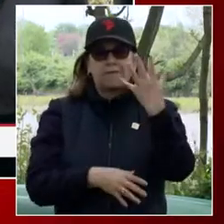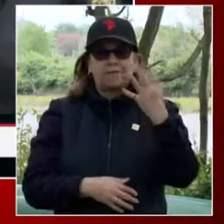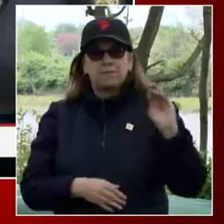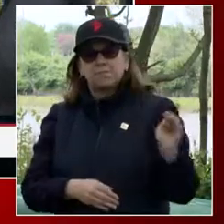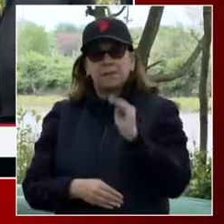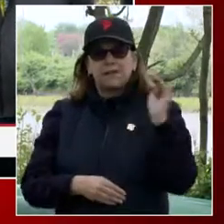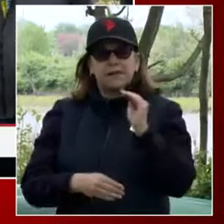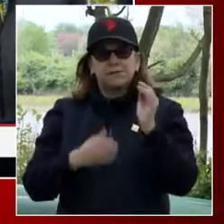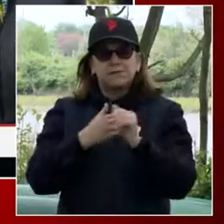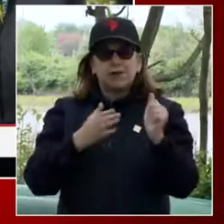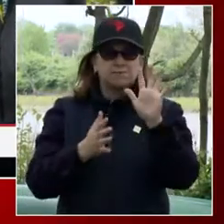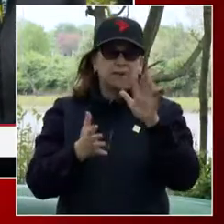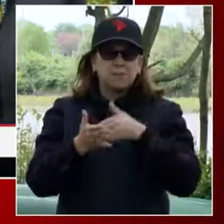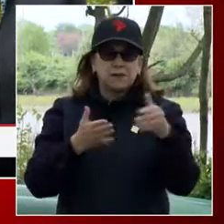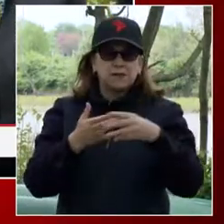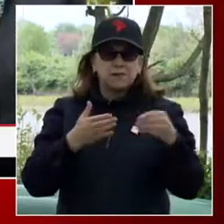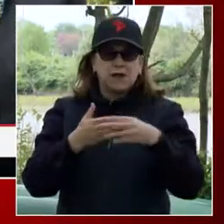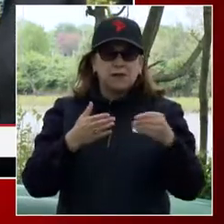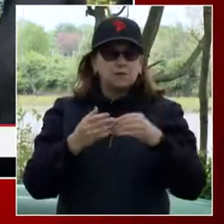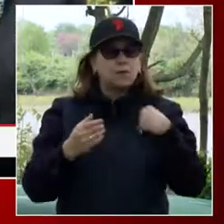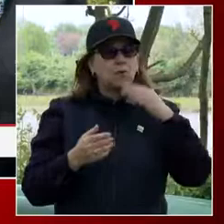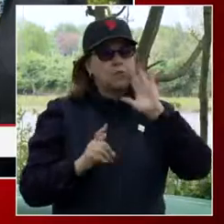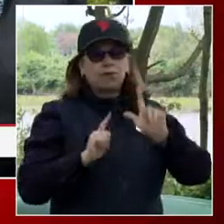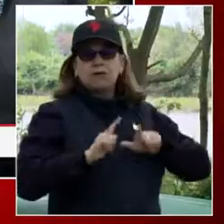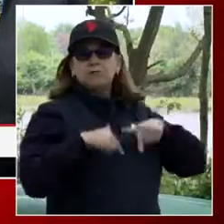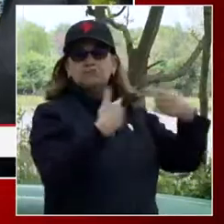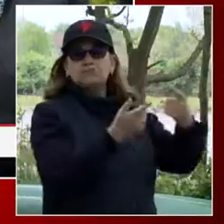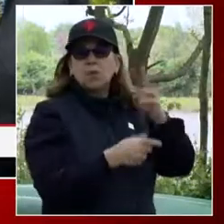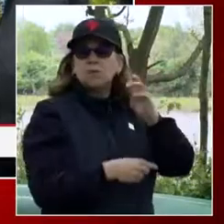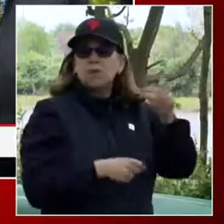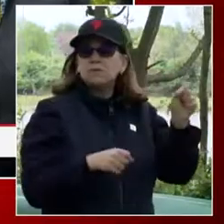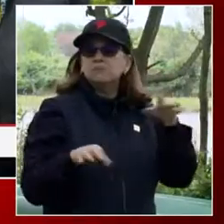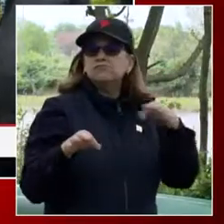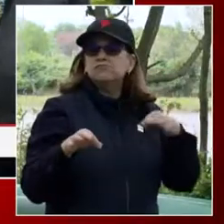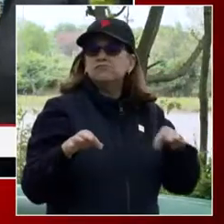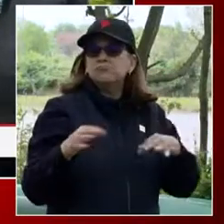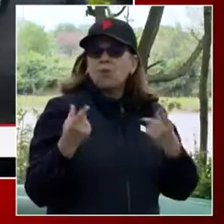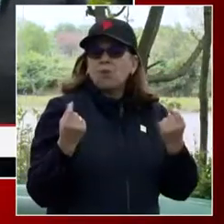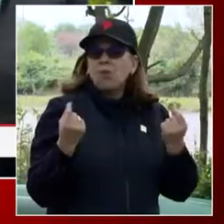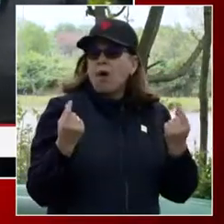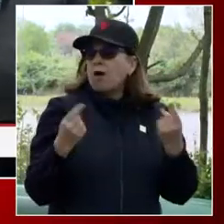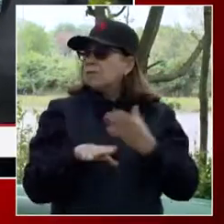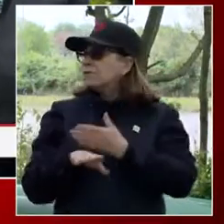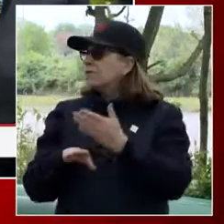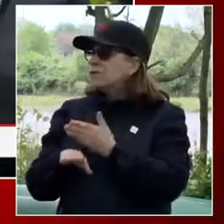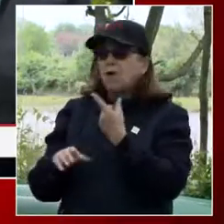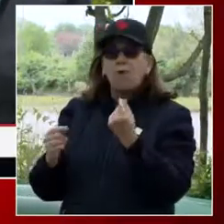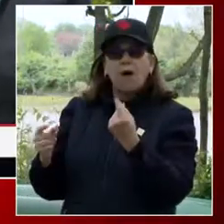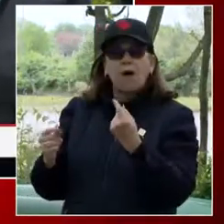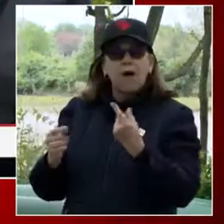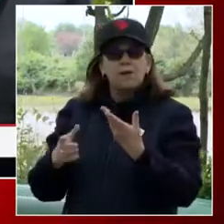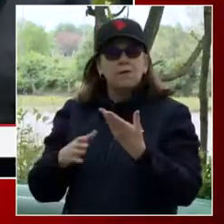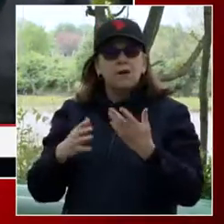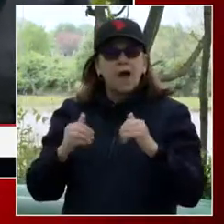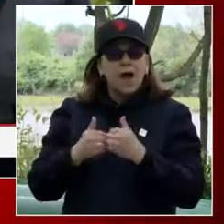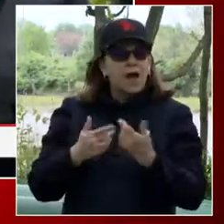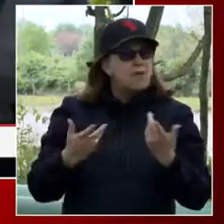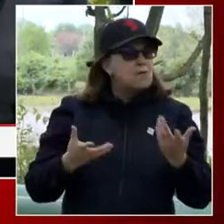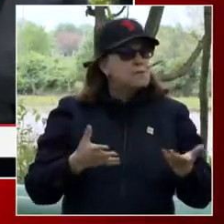about initiatives that have made these islands and the Anacostia River healthier and more